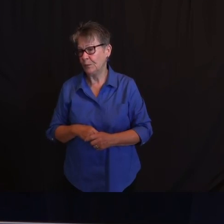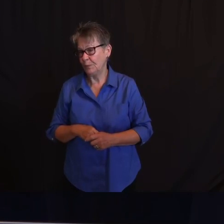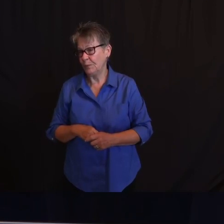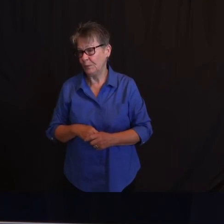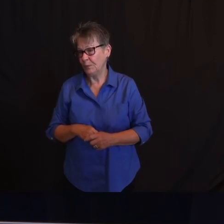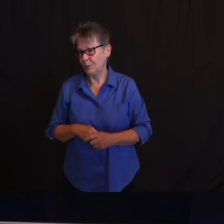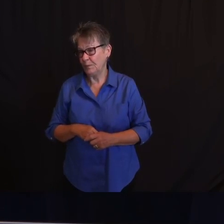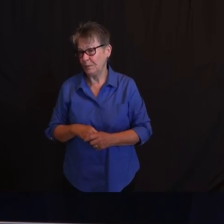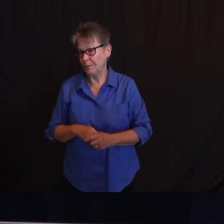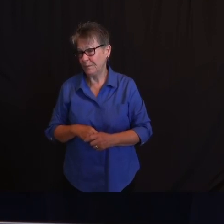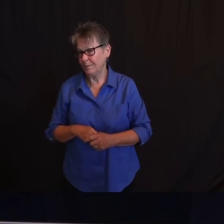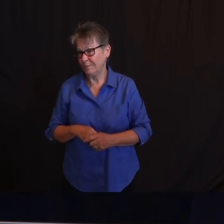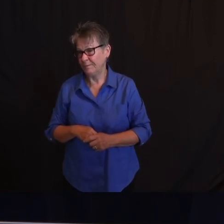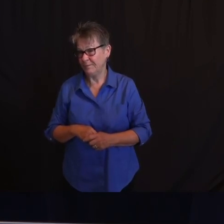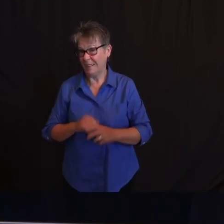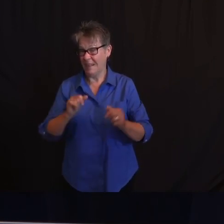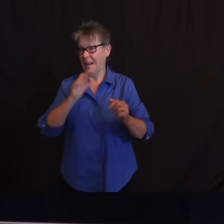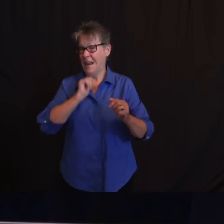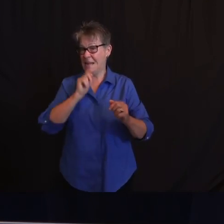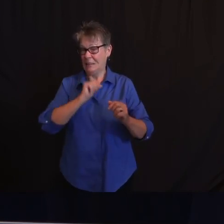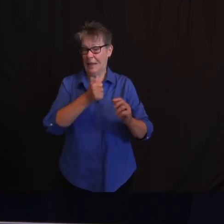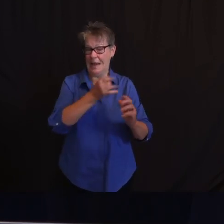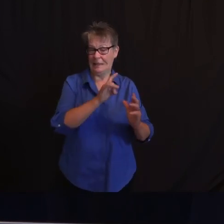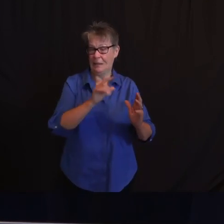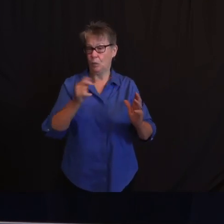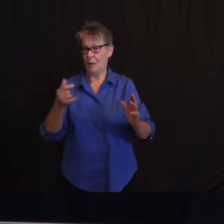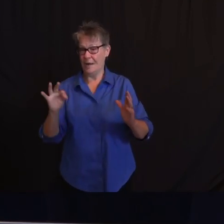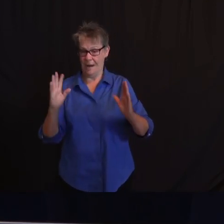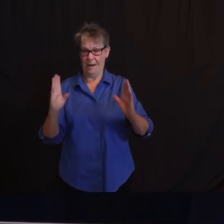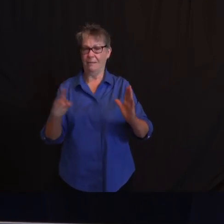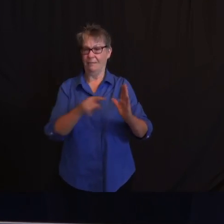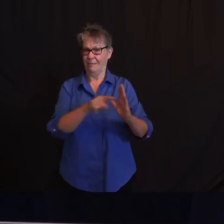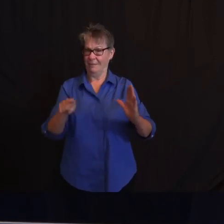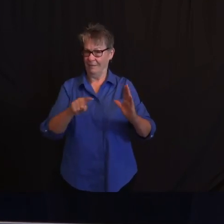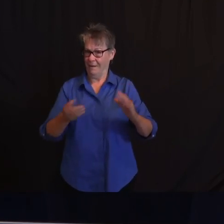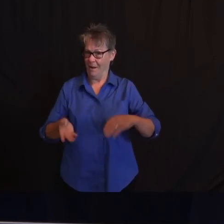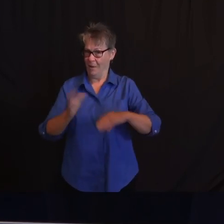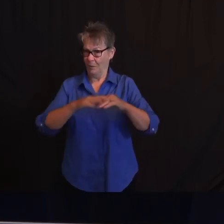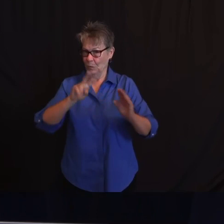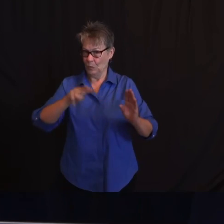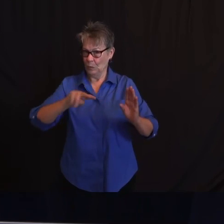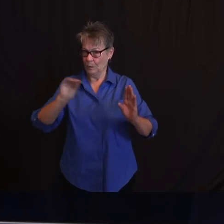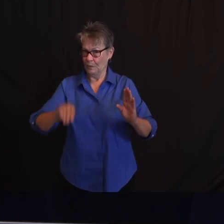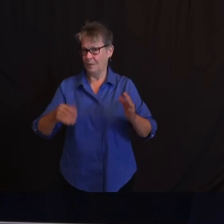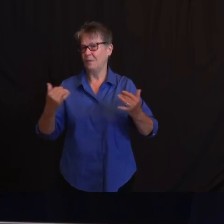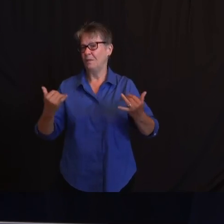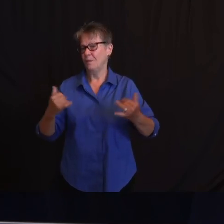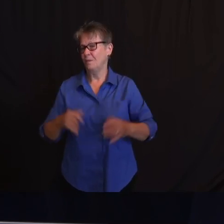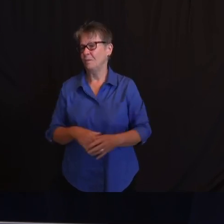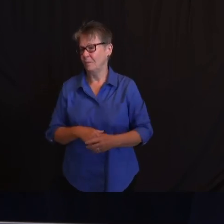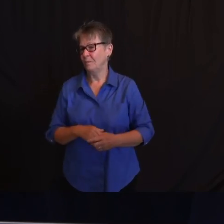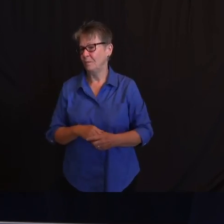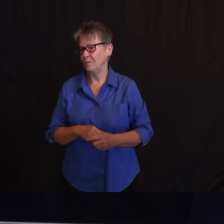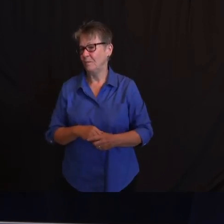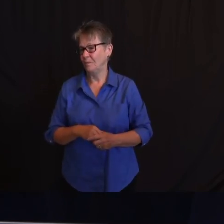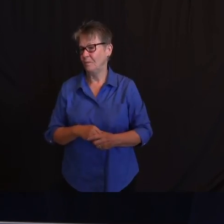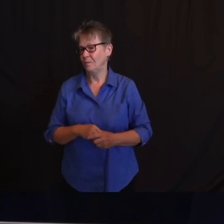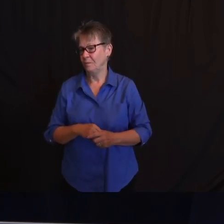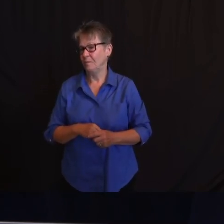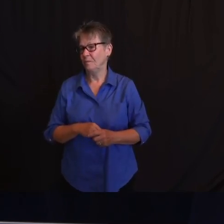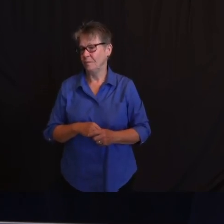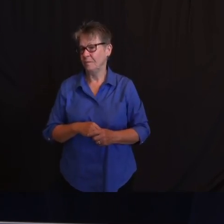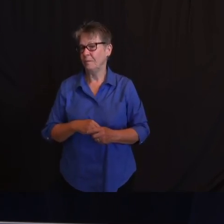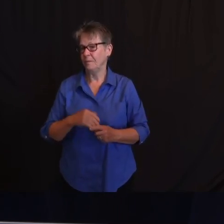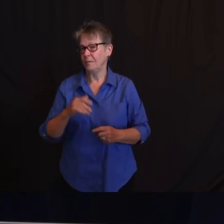29. More than 730 residents between the ages of 18 and 29 have